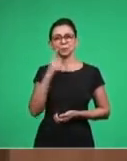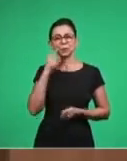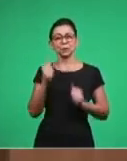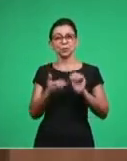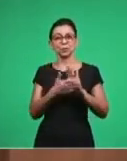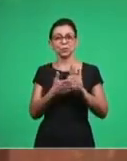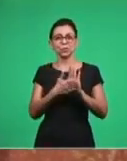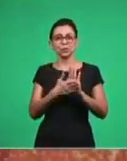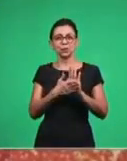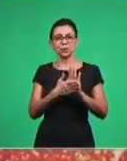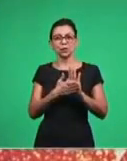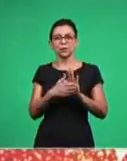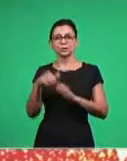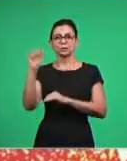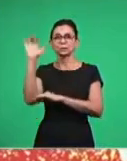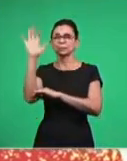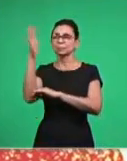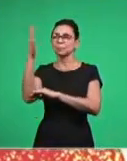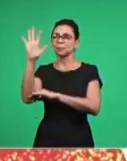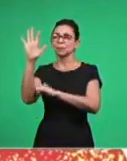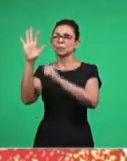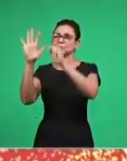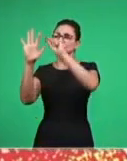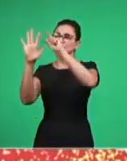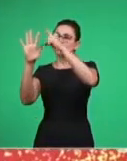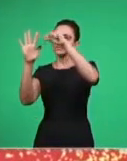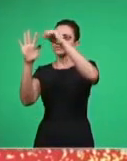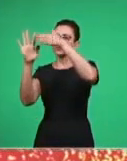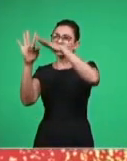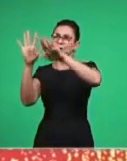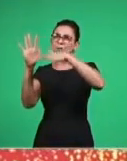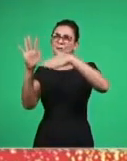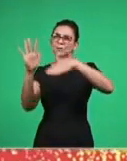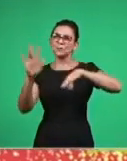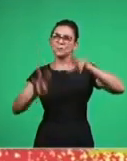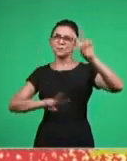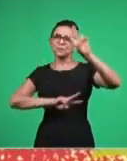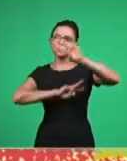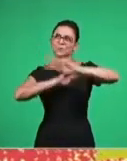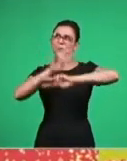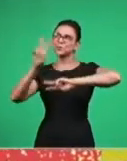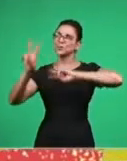every week, and this one is the new one for this week.